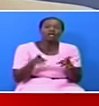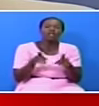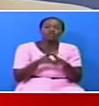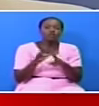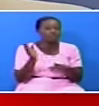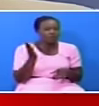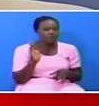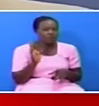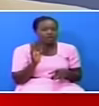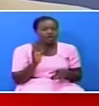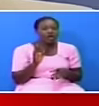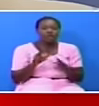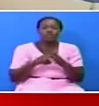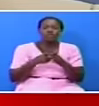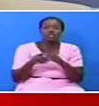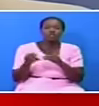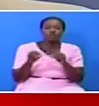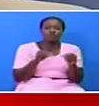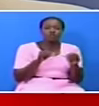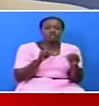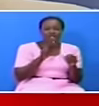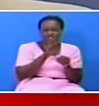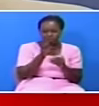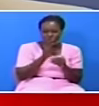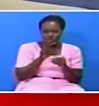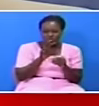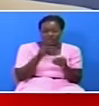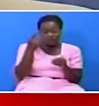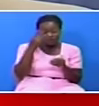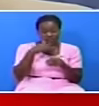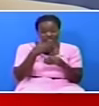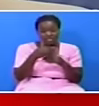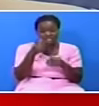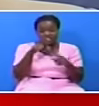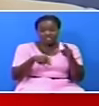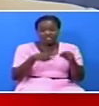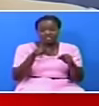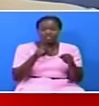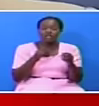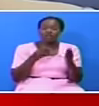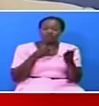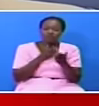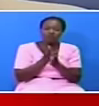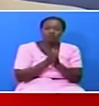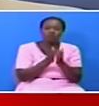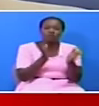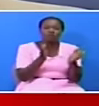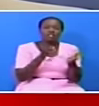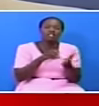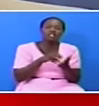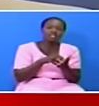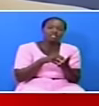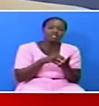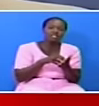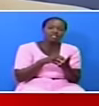Wiper Democratic Movement, in its NEC meeting today, has reaffirmed the position publicly stated by our party leader